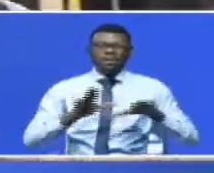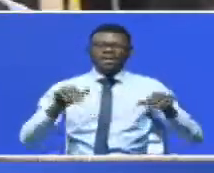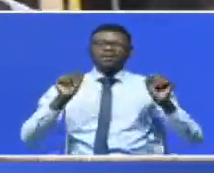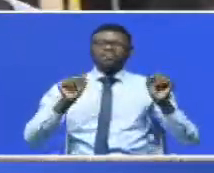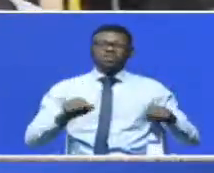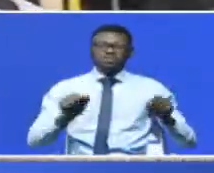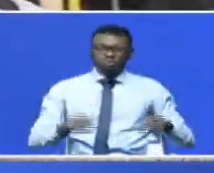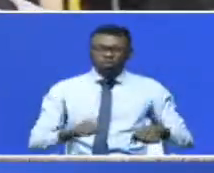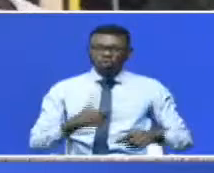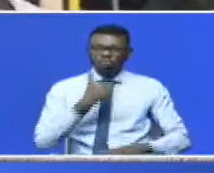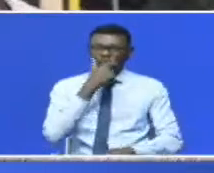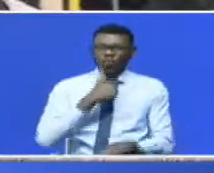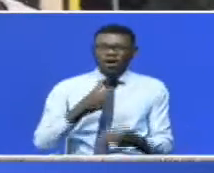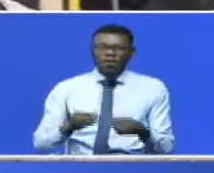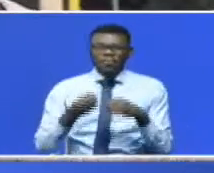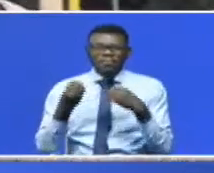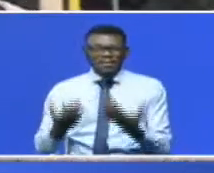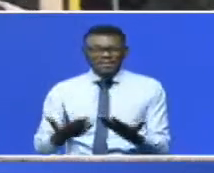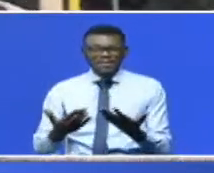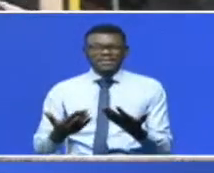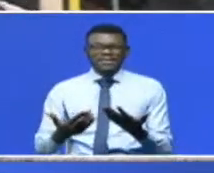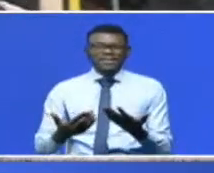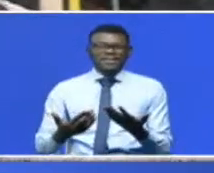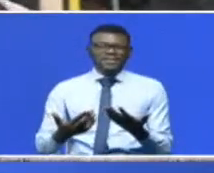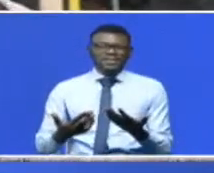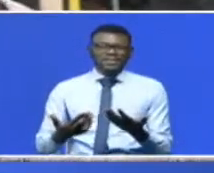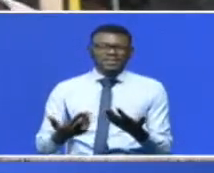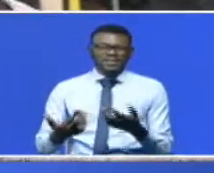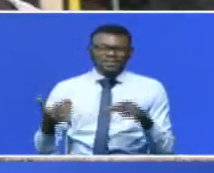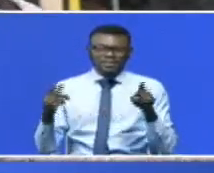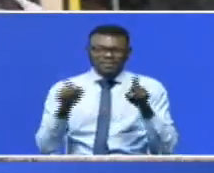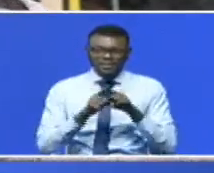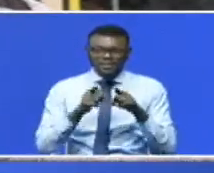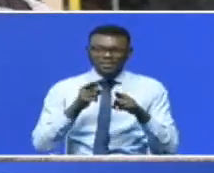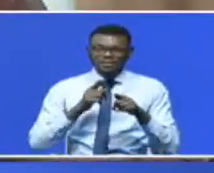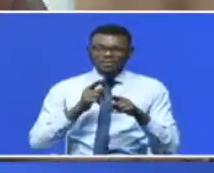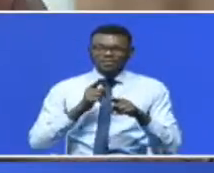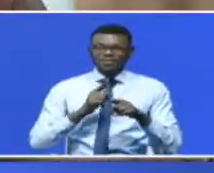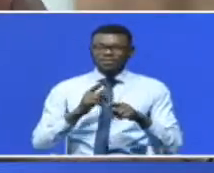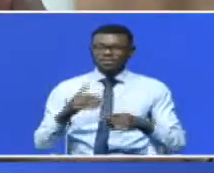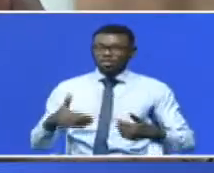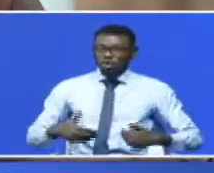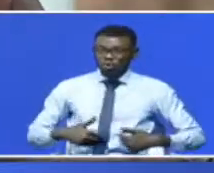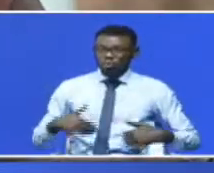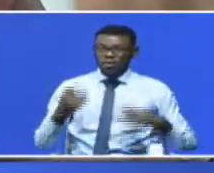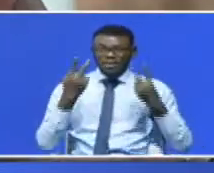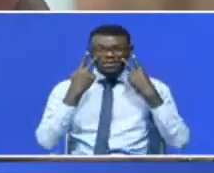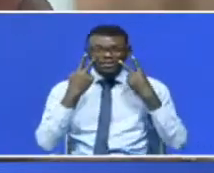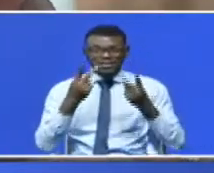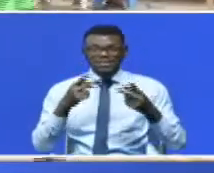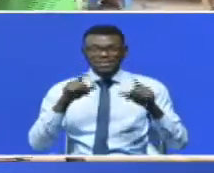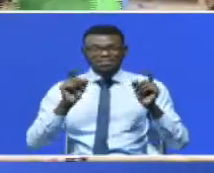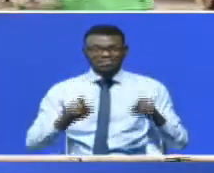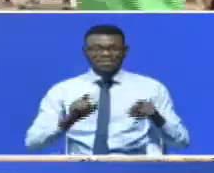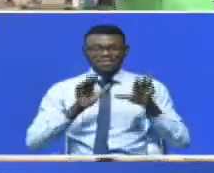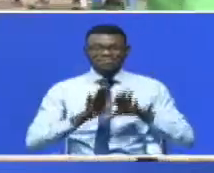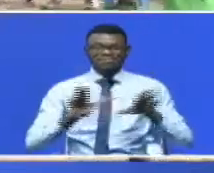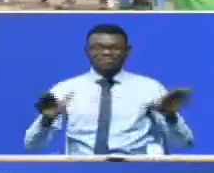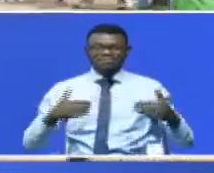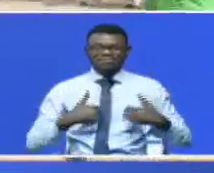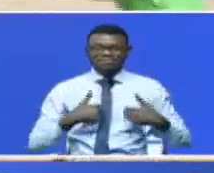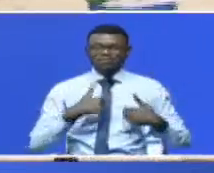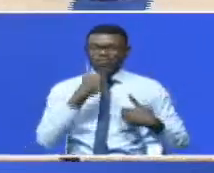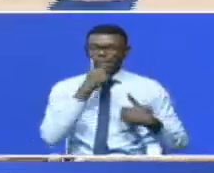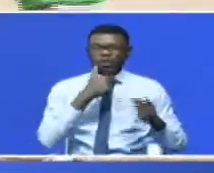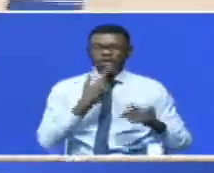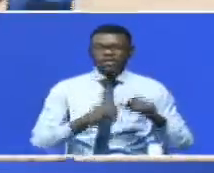are obviously the first things that are most marketable when you're dealing with a young talent. It is more marketable for